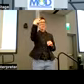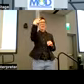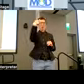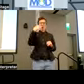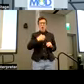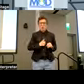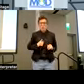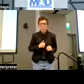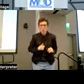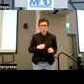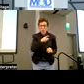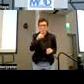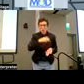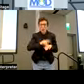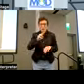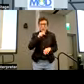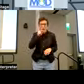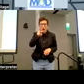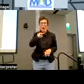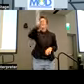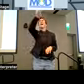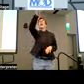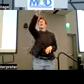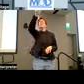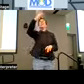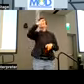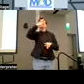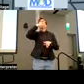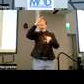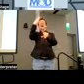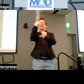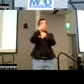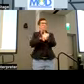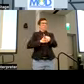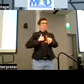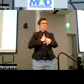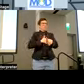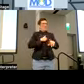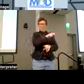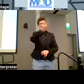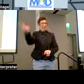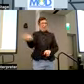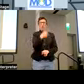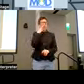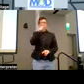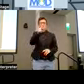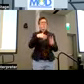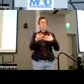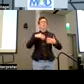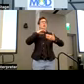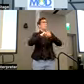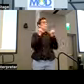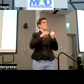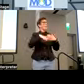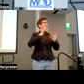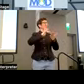apologize if I'm not looking at you. Instead, I'm looking up at the ceiling. But we work with many major pharmacies and CVS most